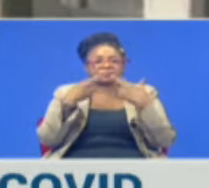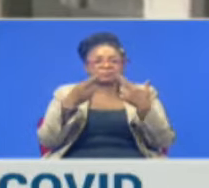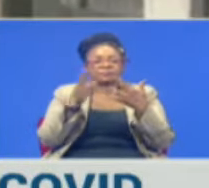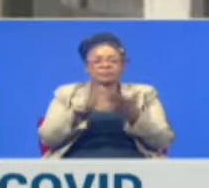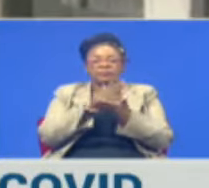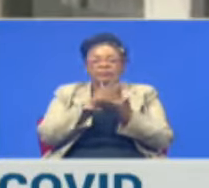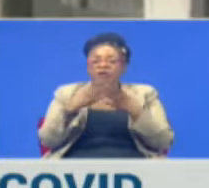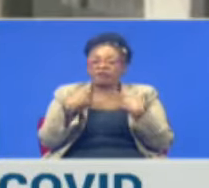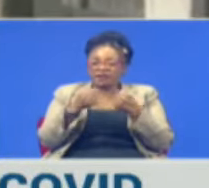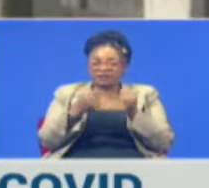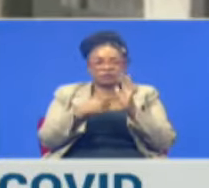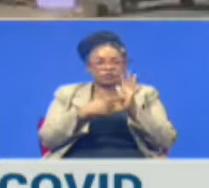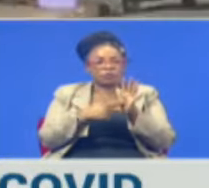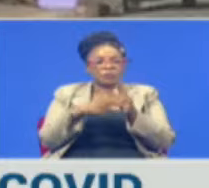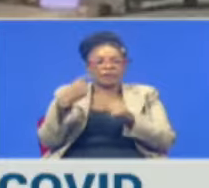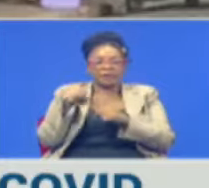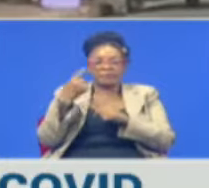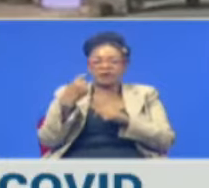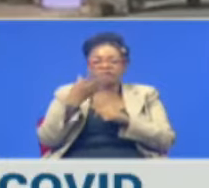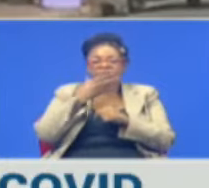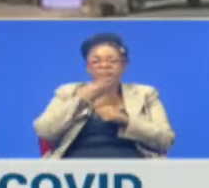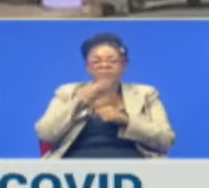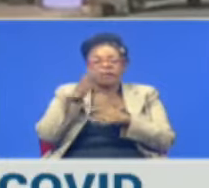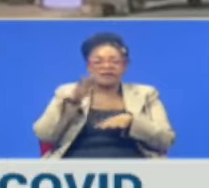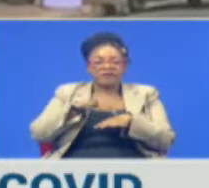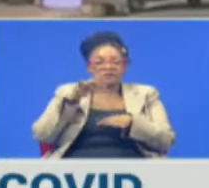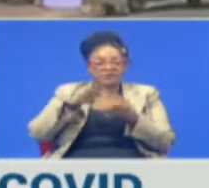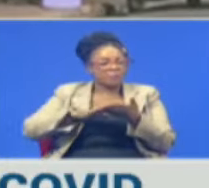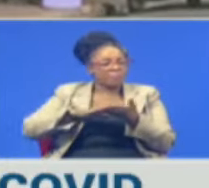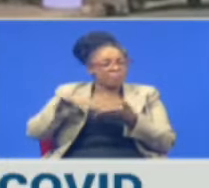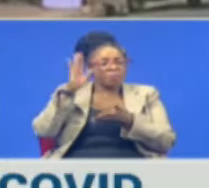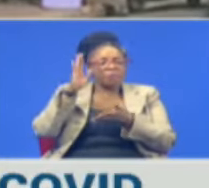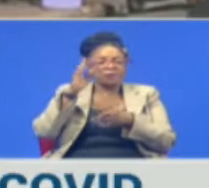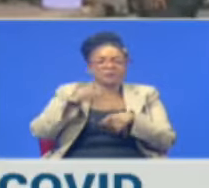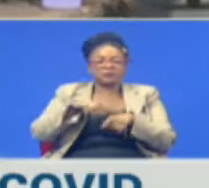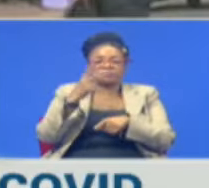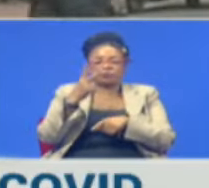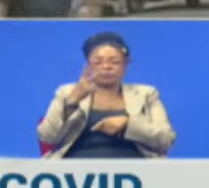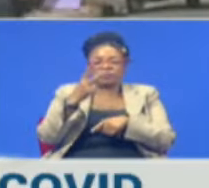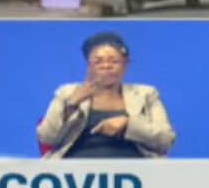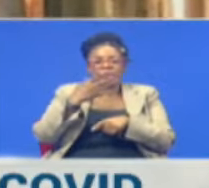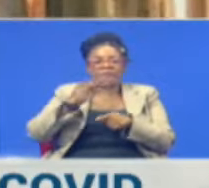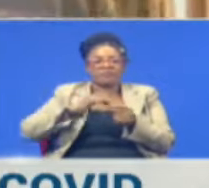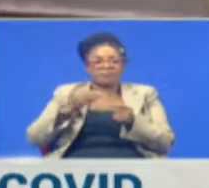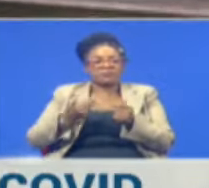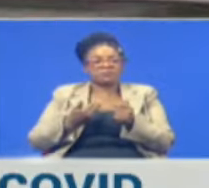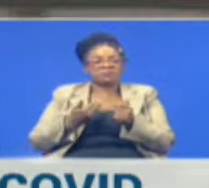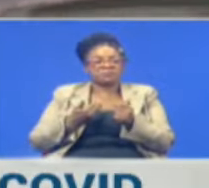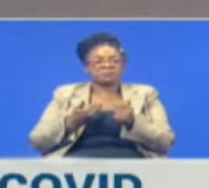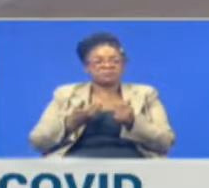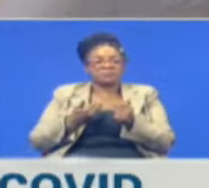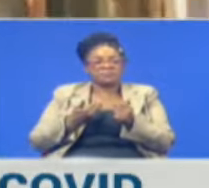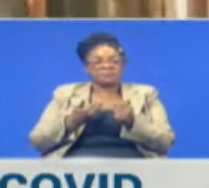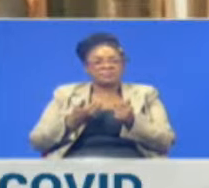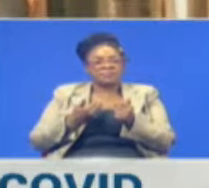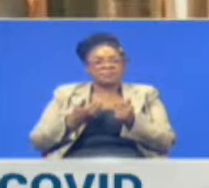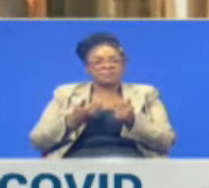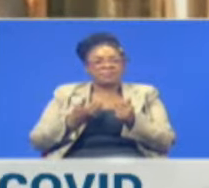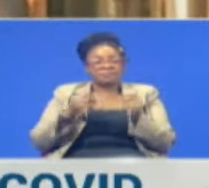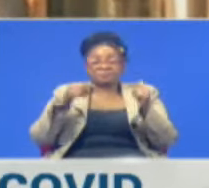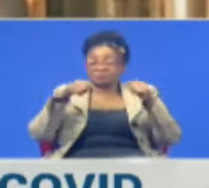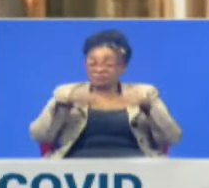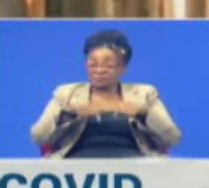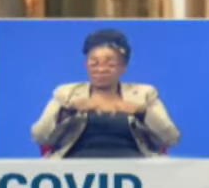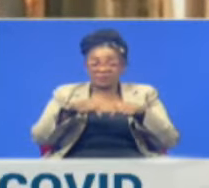Health indicates that the number of males infected are 2 times more to that of females. As of today, A